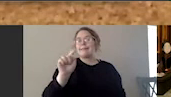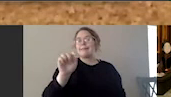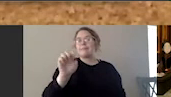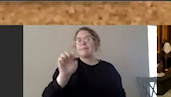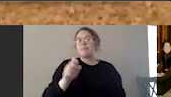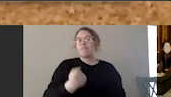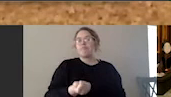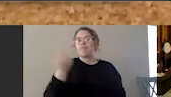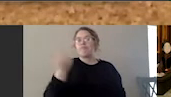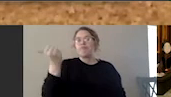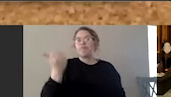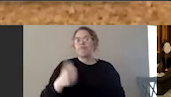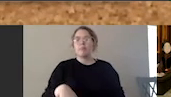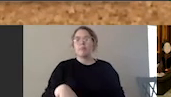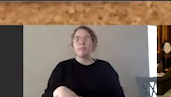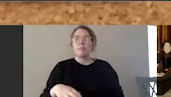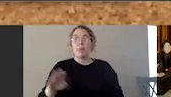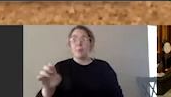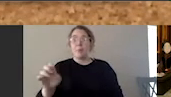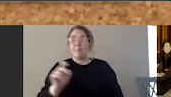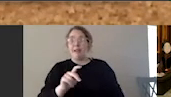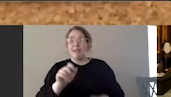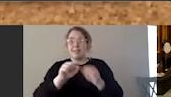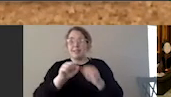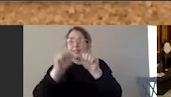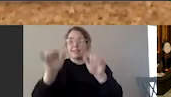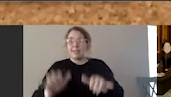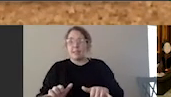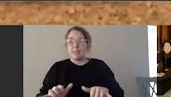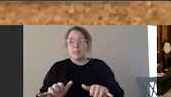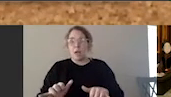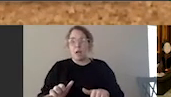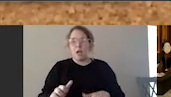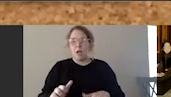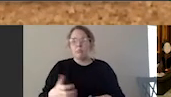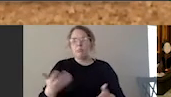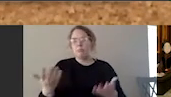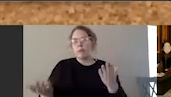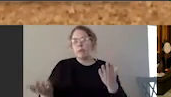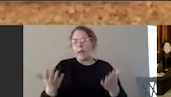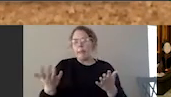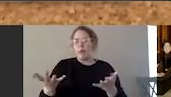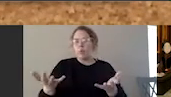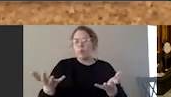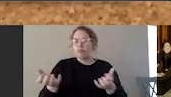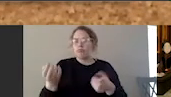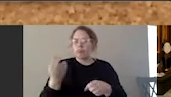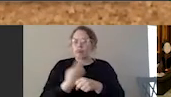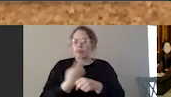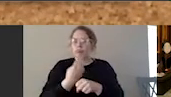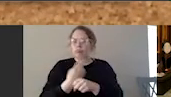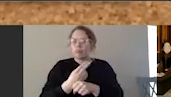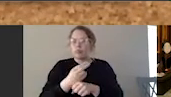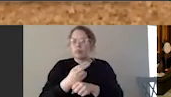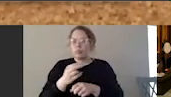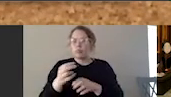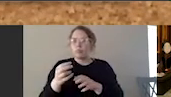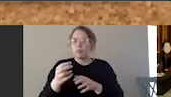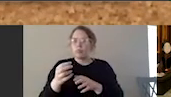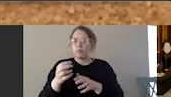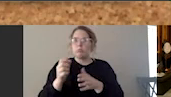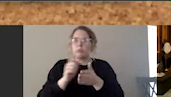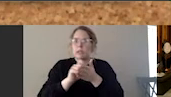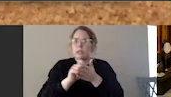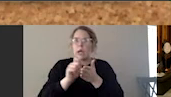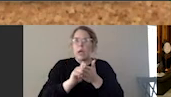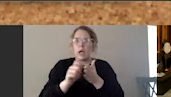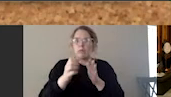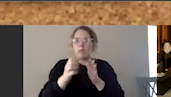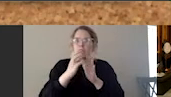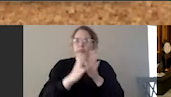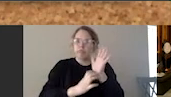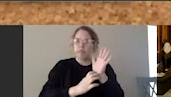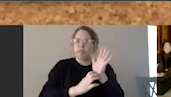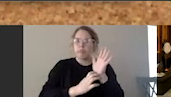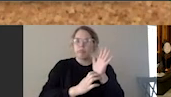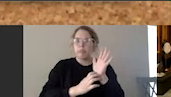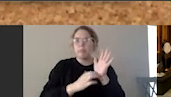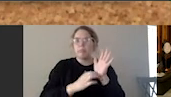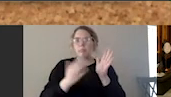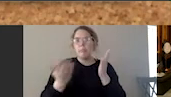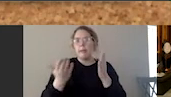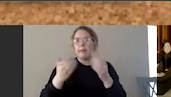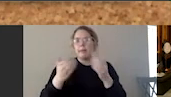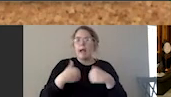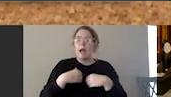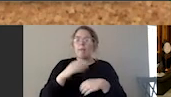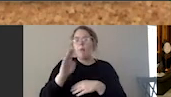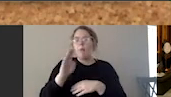here, let's say that we want to use text that's a little bit stylistic. We want to add maybe italics,